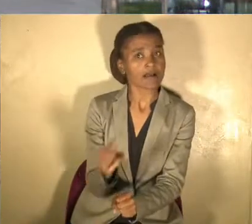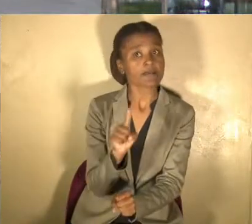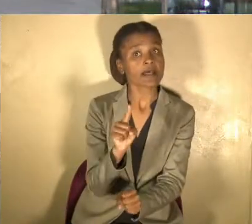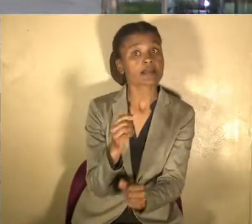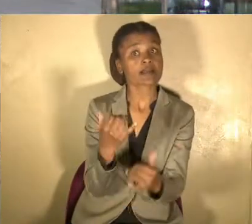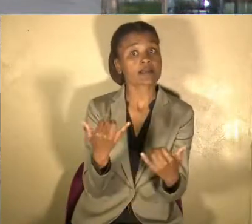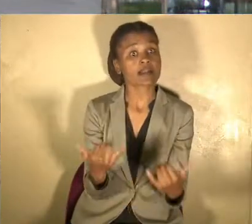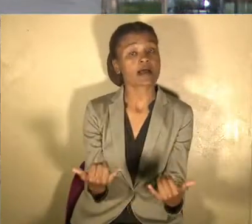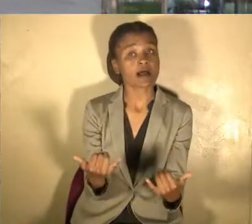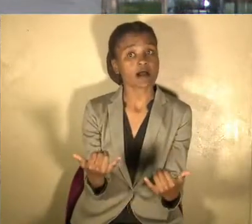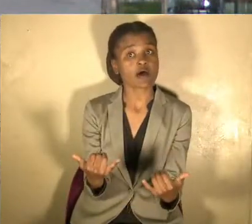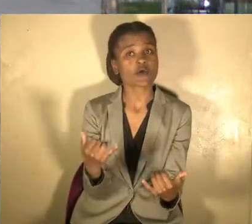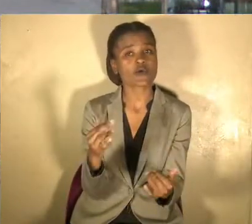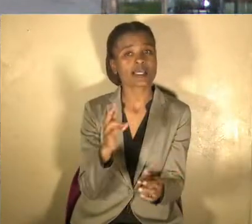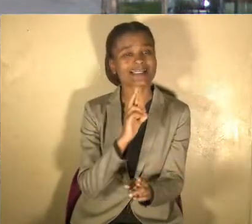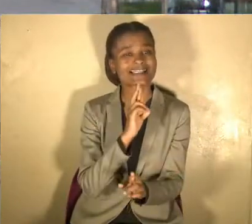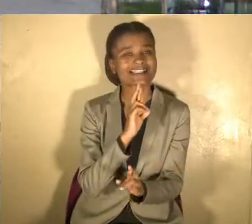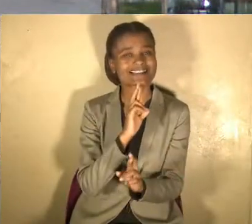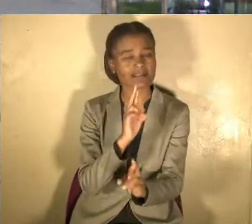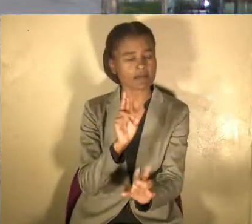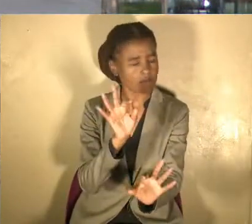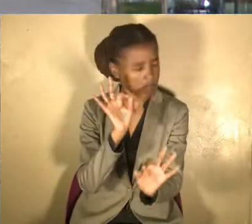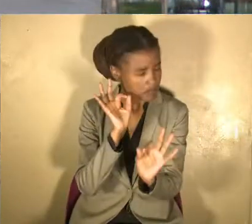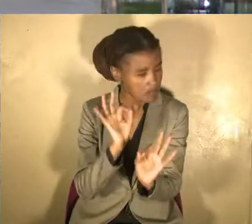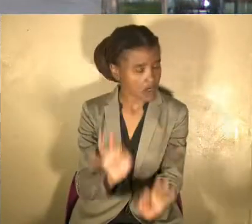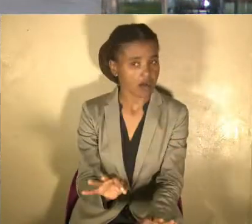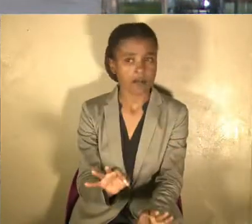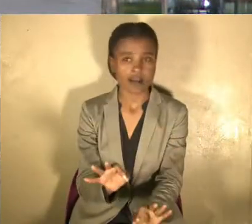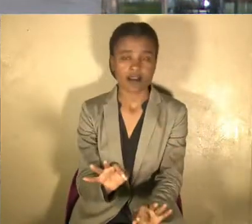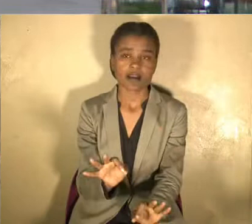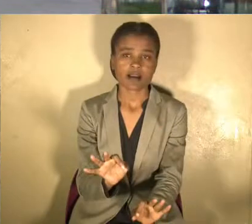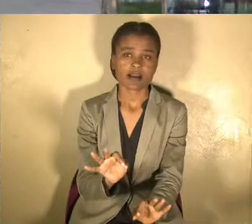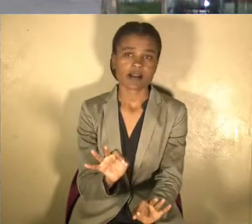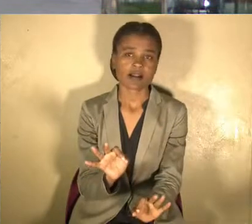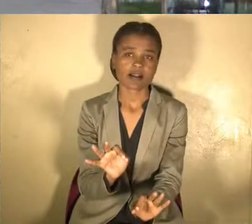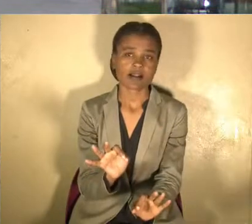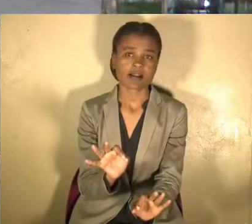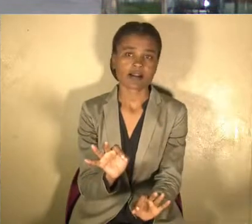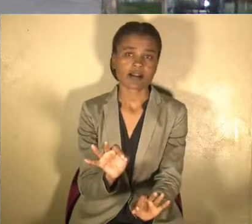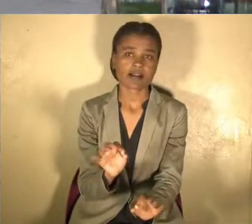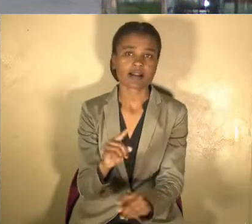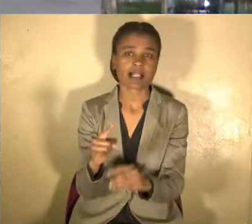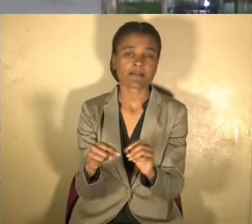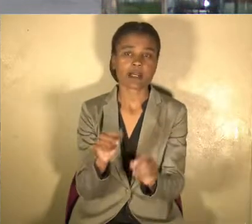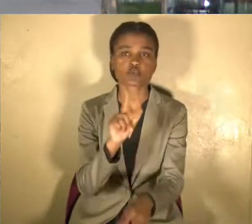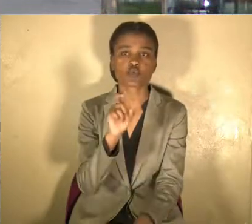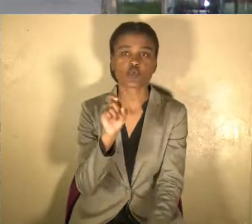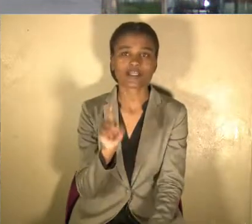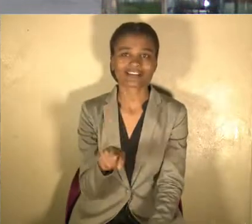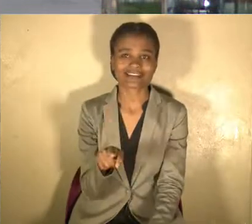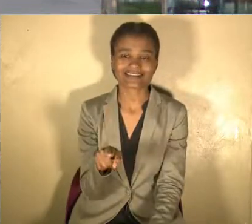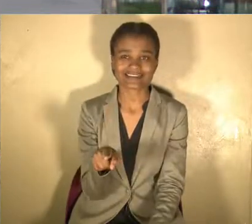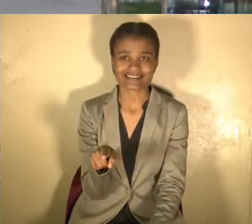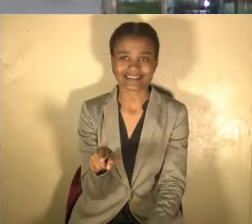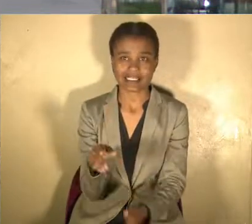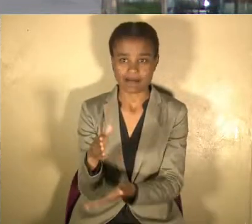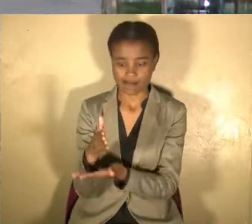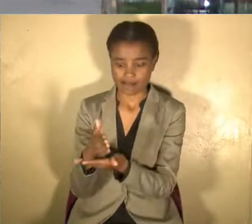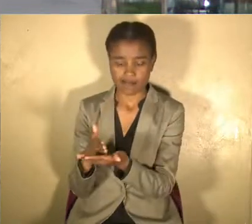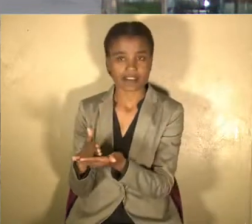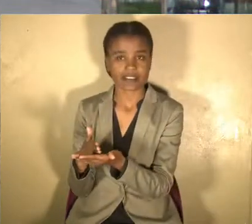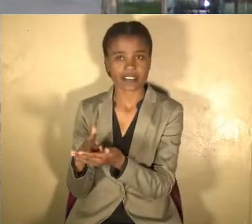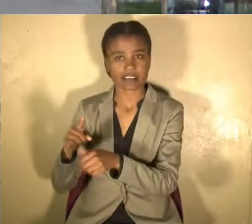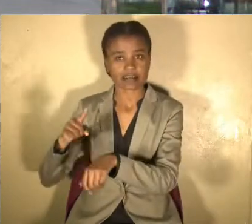Now, you did not respond adequately to a question in point ya foster care